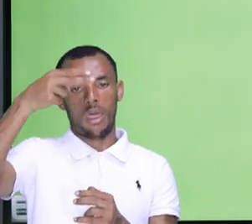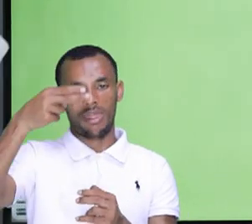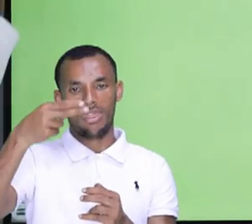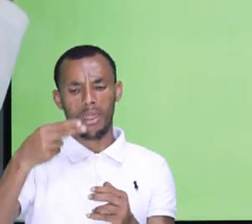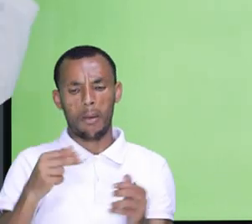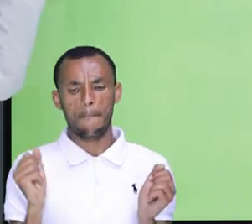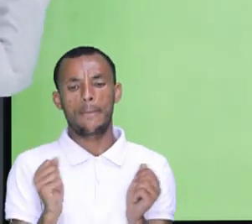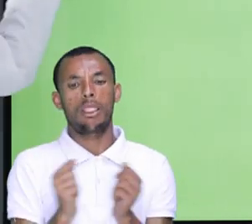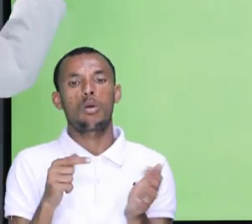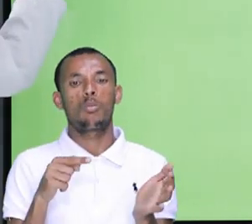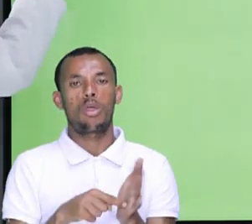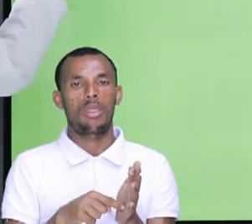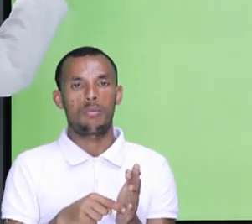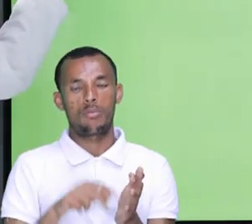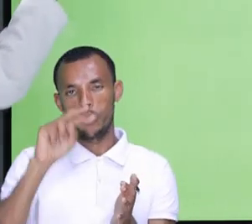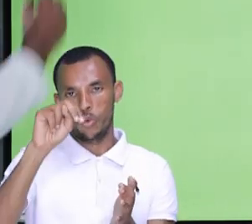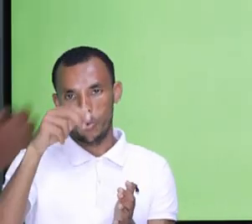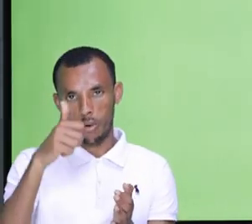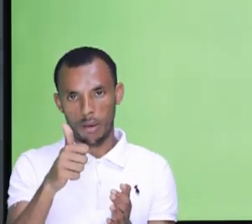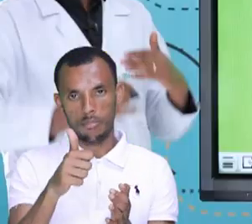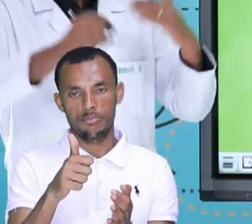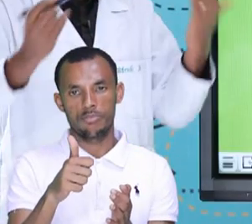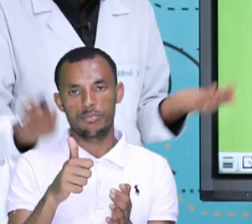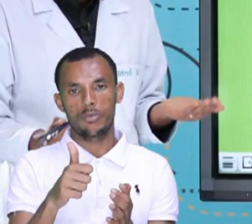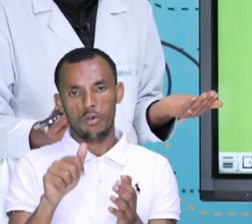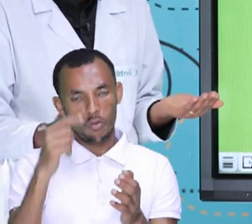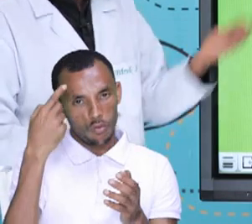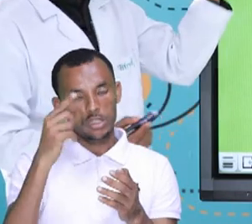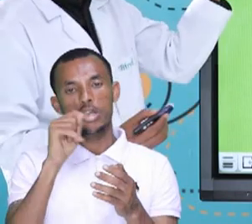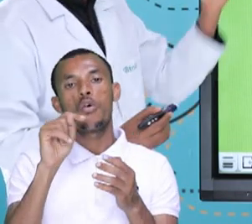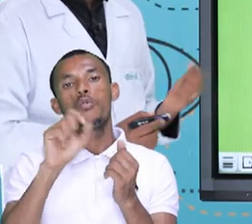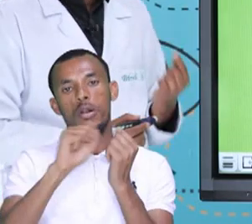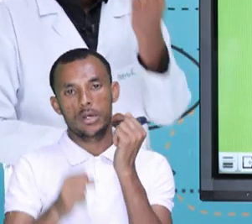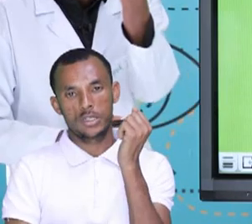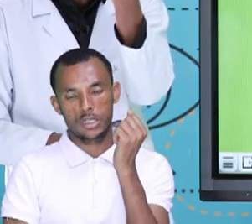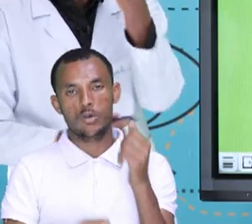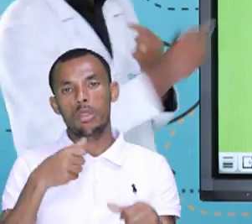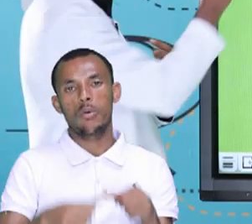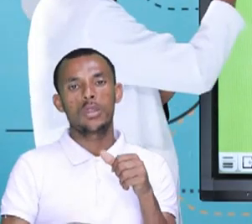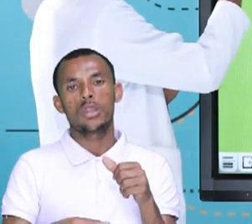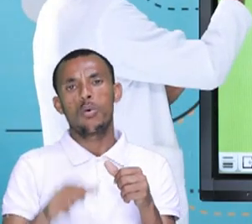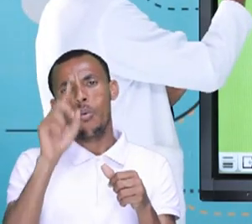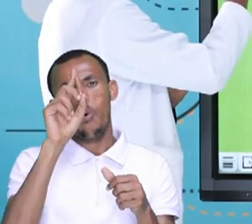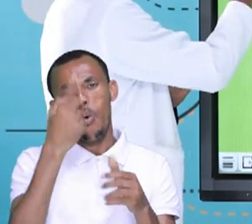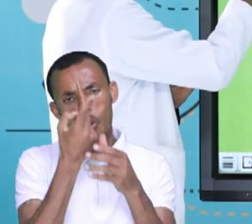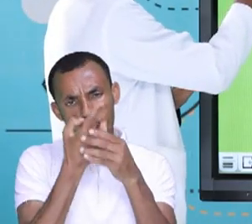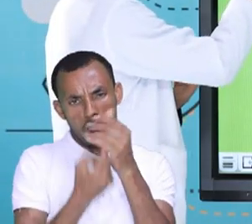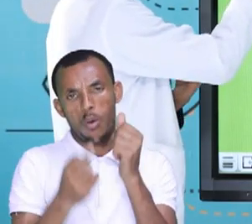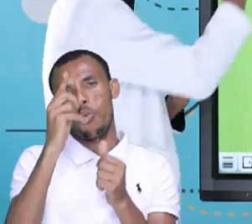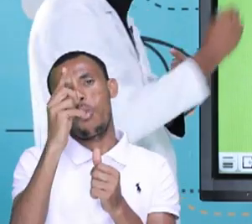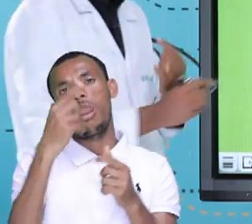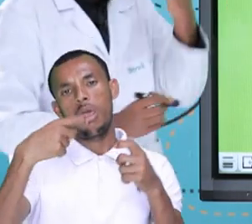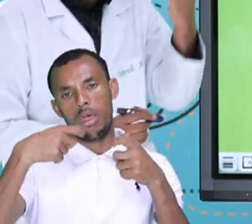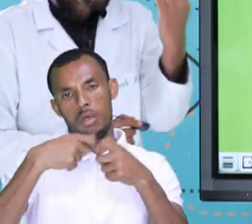Look, sodium, for the formation of bonding, contributes how many electrons? Only 1 electron. It